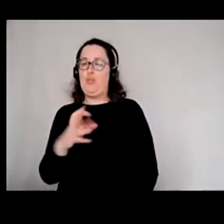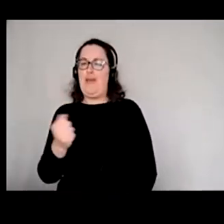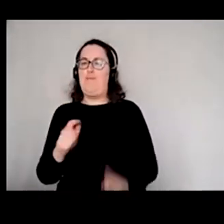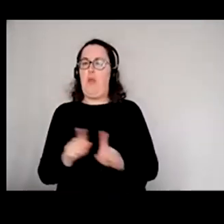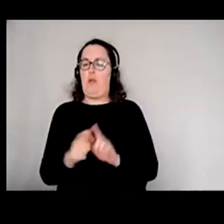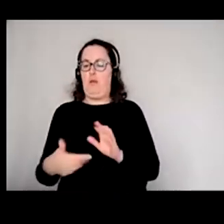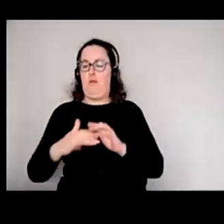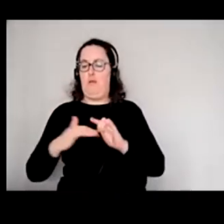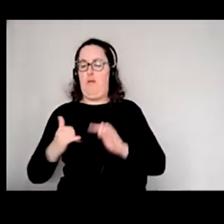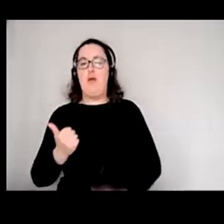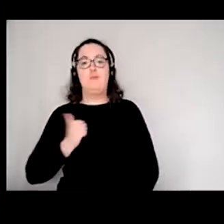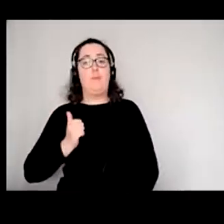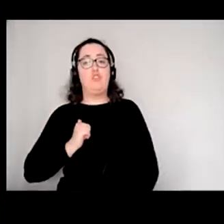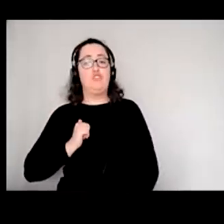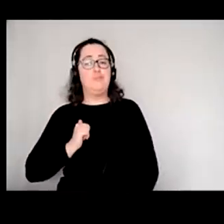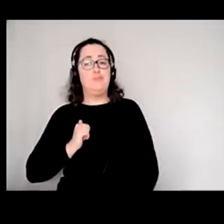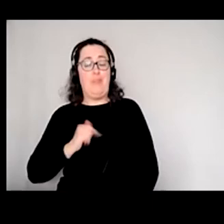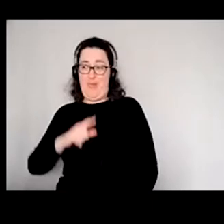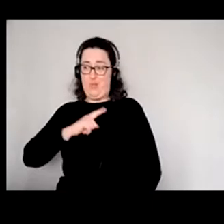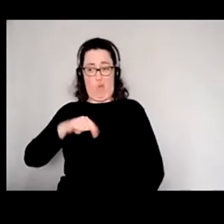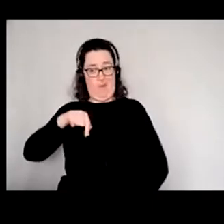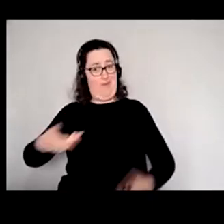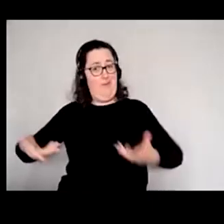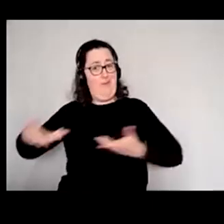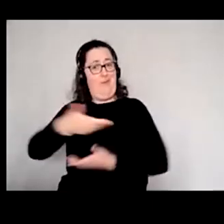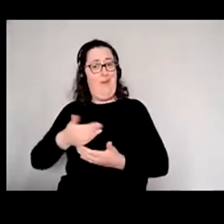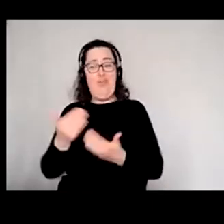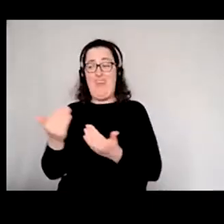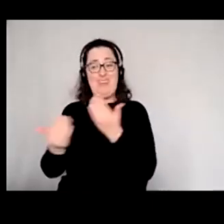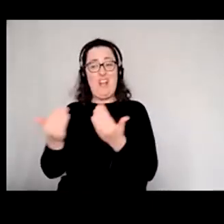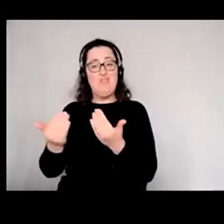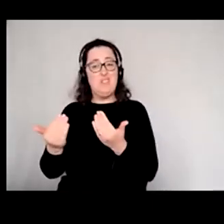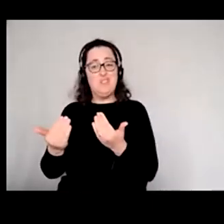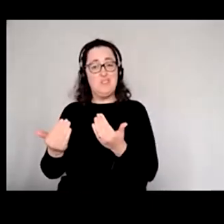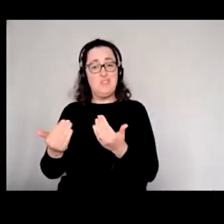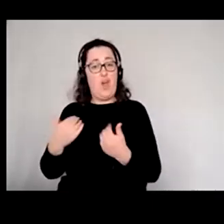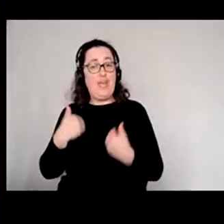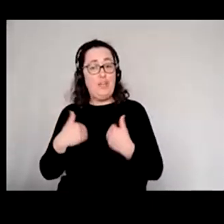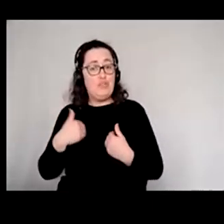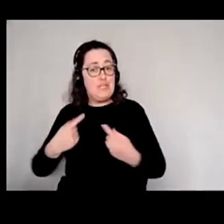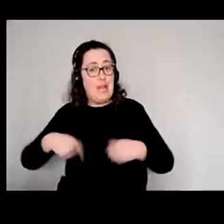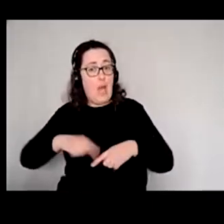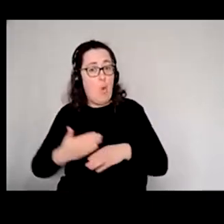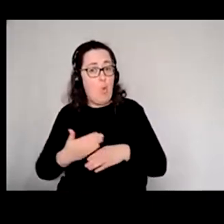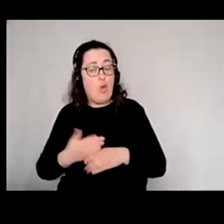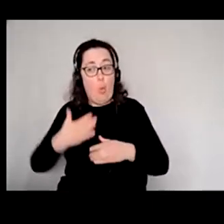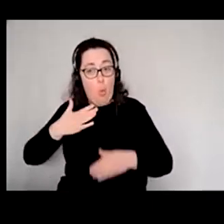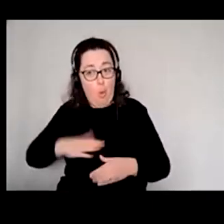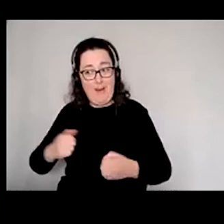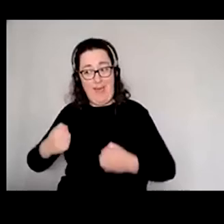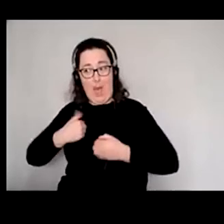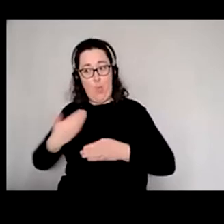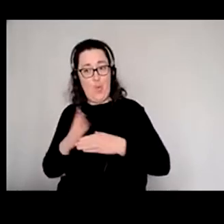of it is why we're here. There's an assumption in the question that actually galleries are interested in what we're doing and want to put us into